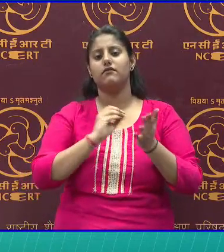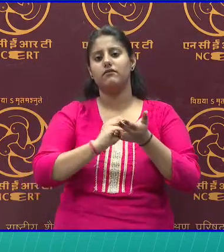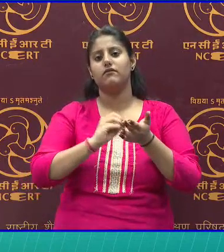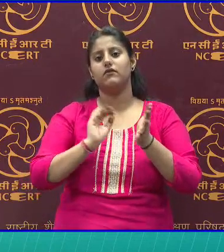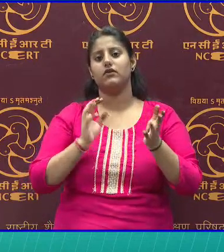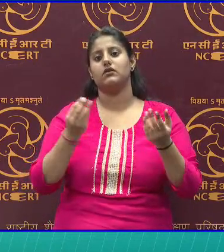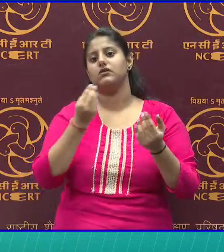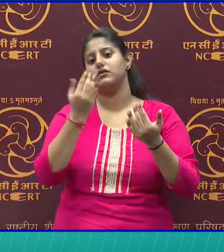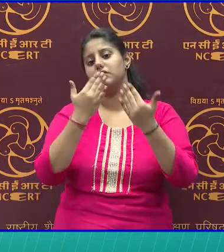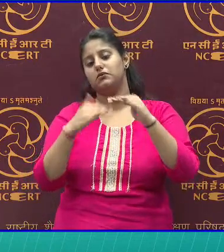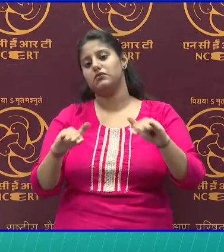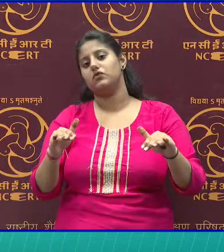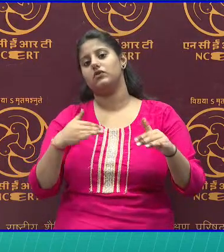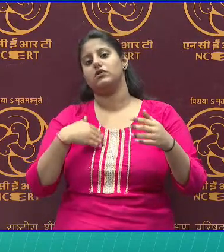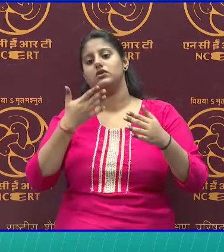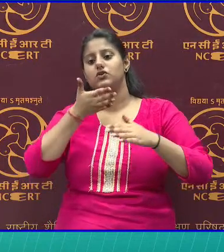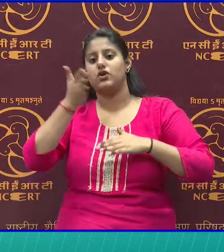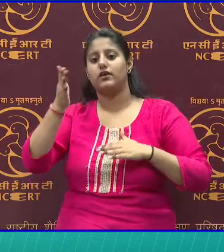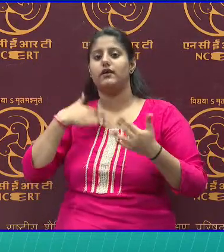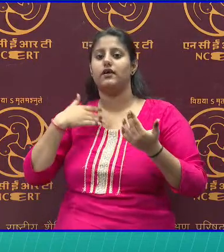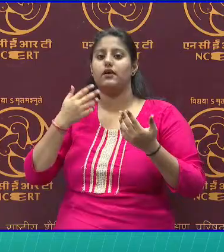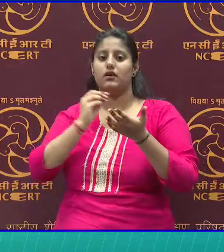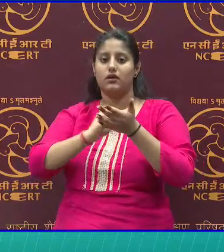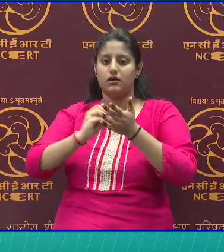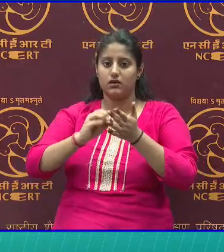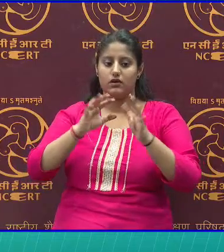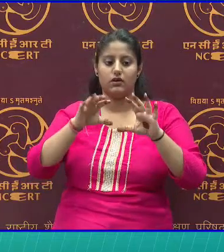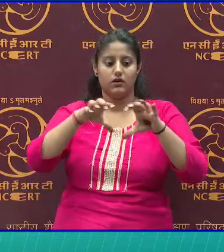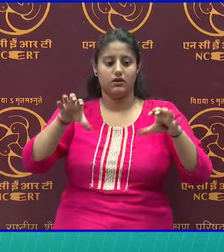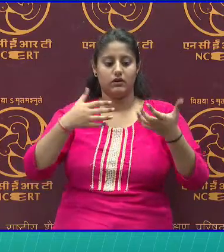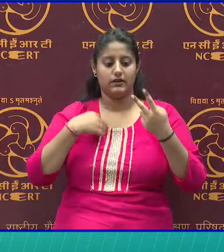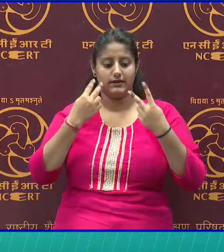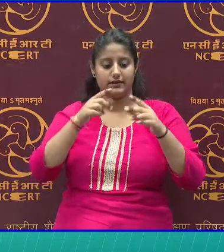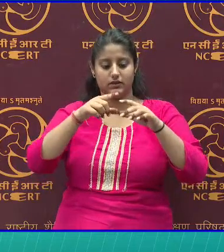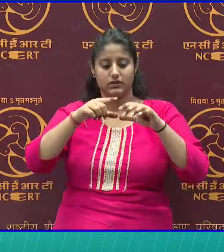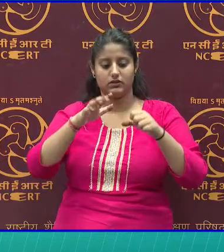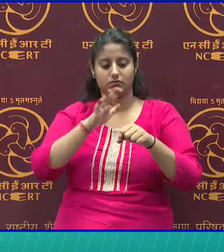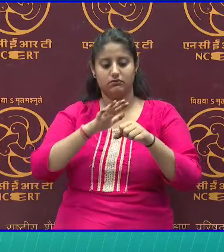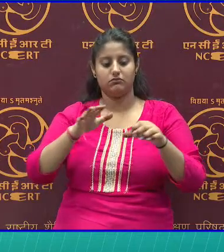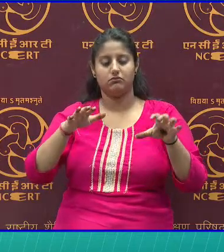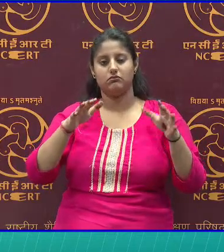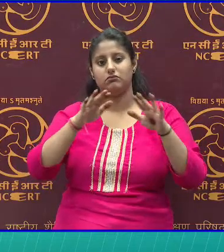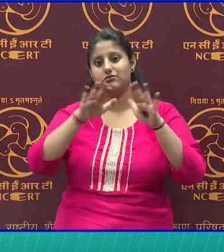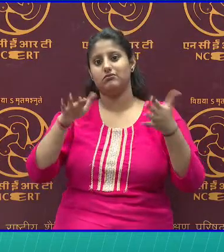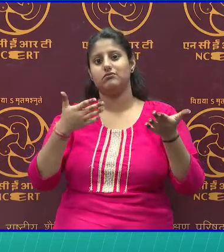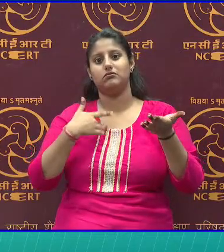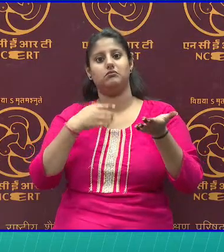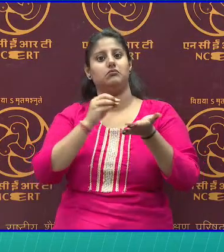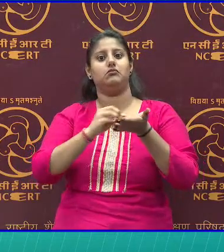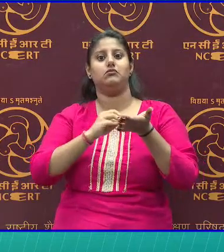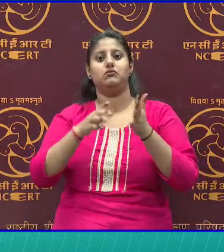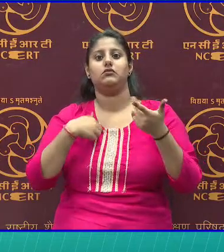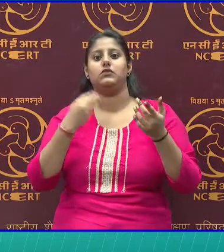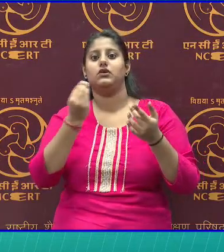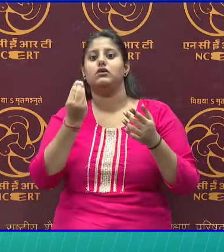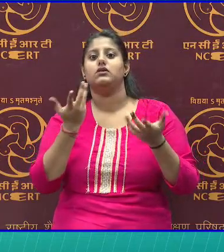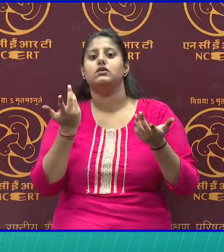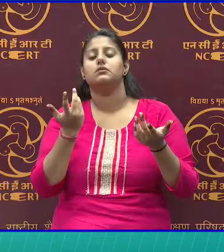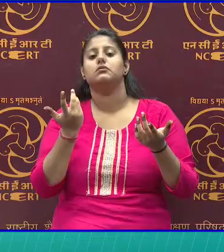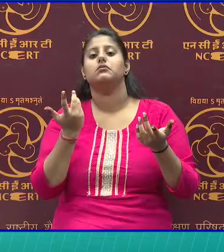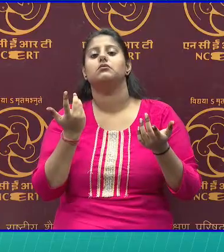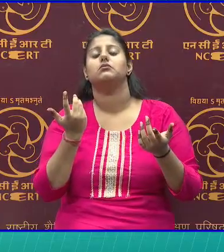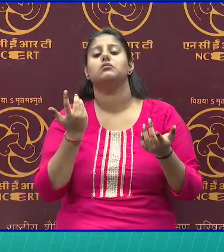children has to go observe and then fill the table kind of thing. And there are certain activity which like riddles, and they have to